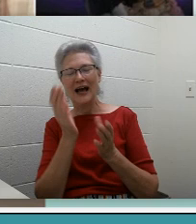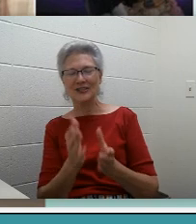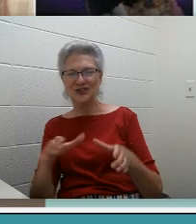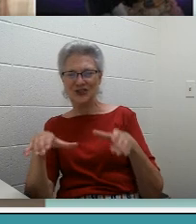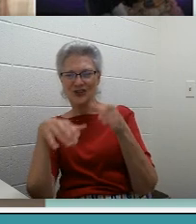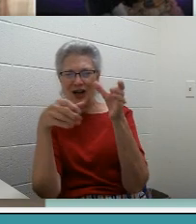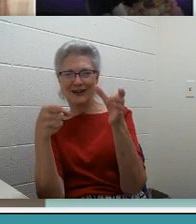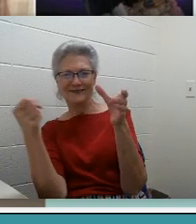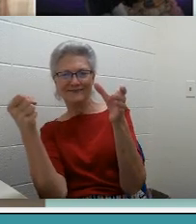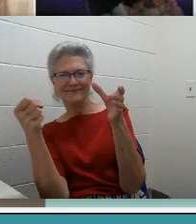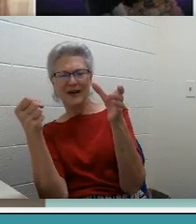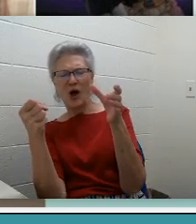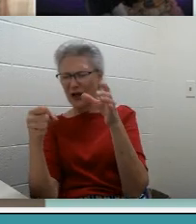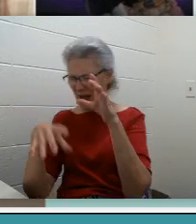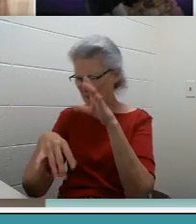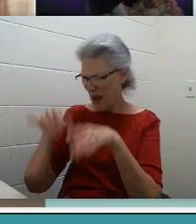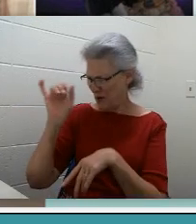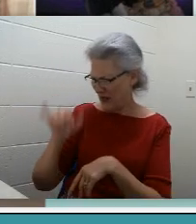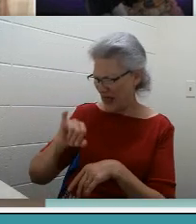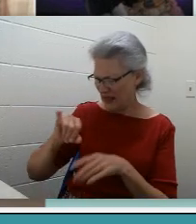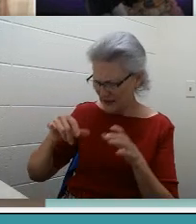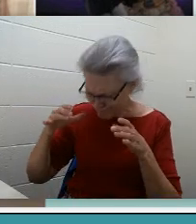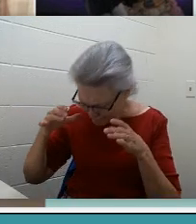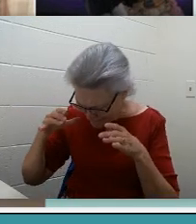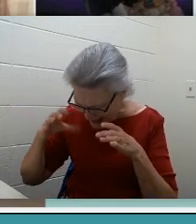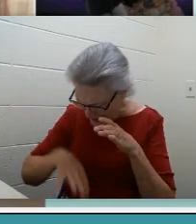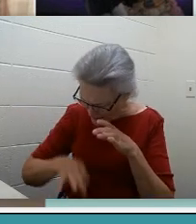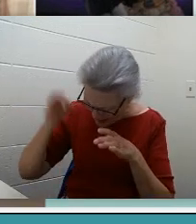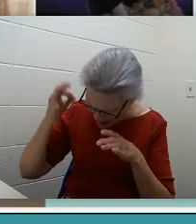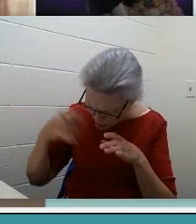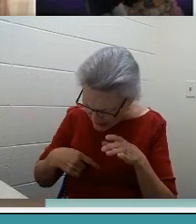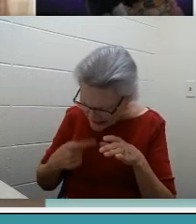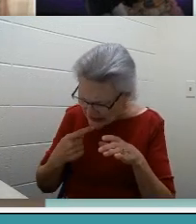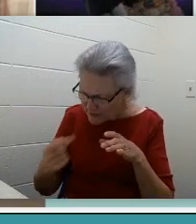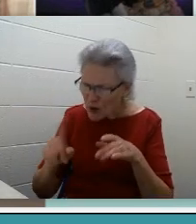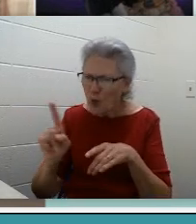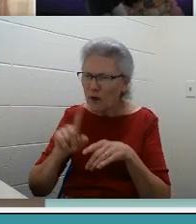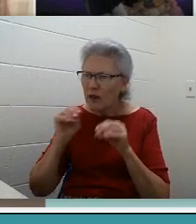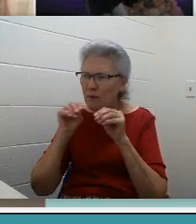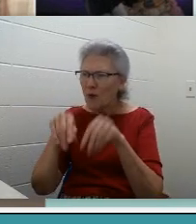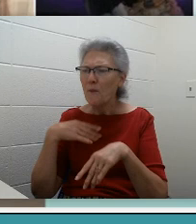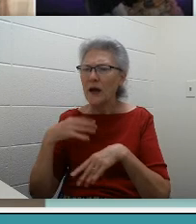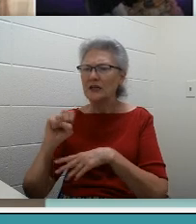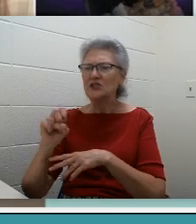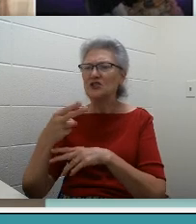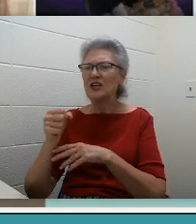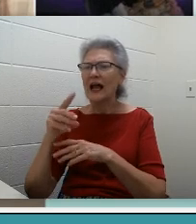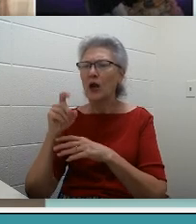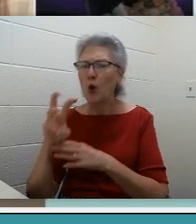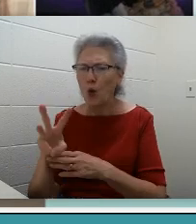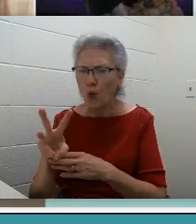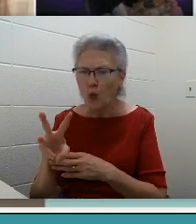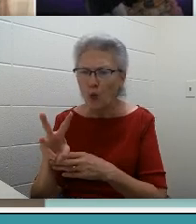Oh, do come out of that jug and tell me, do you know where I put my shadow?